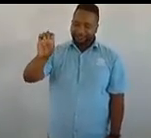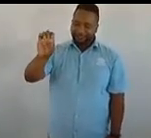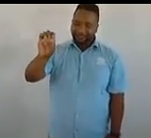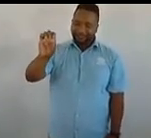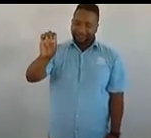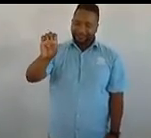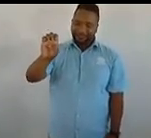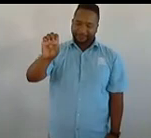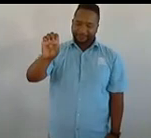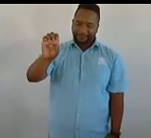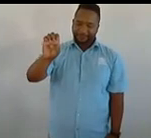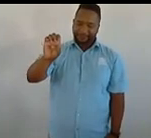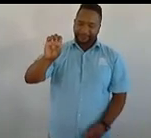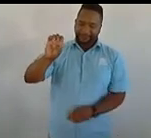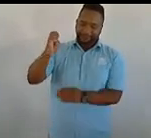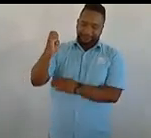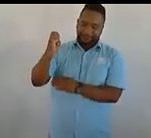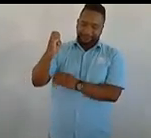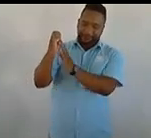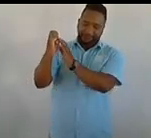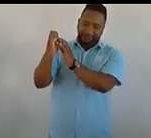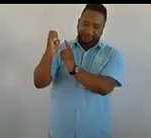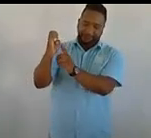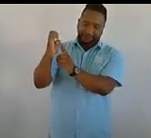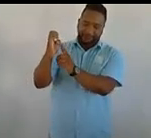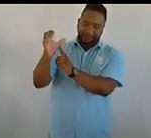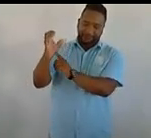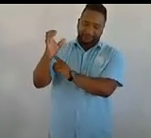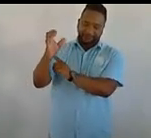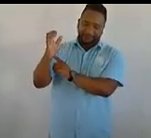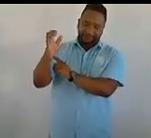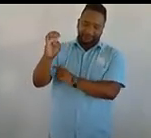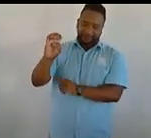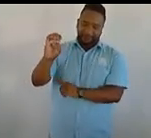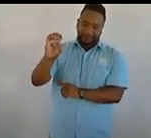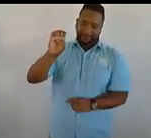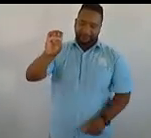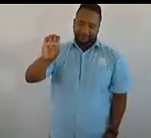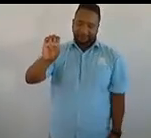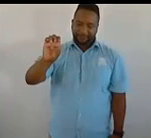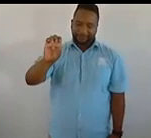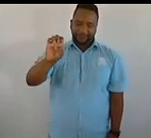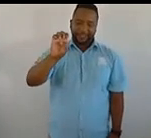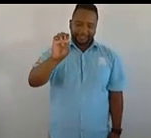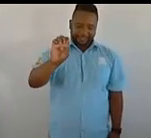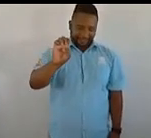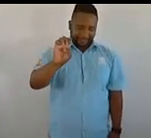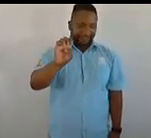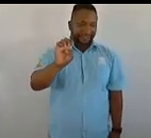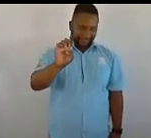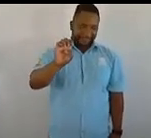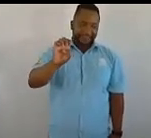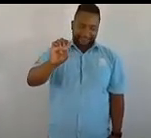Sign Language as it comes from the written language, but it is used frequently by people who cannot sign very, very